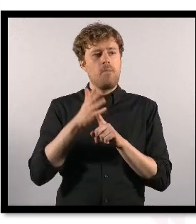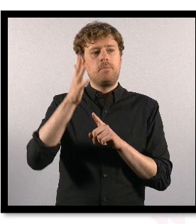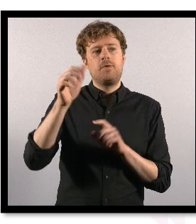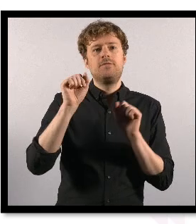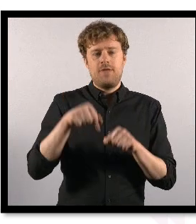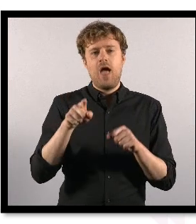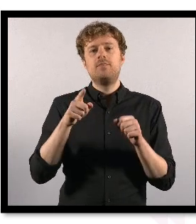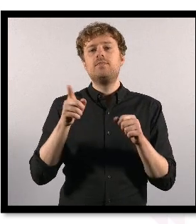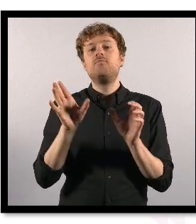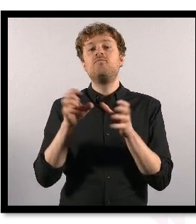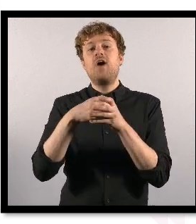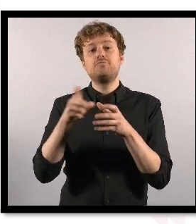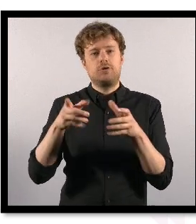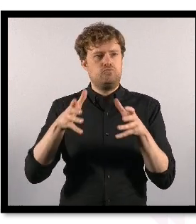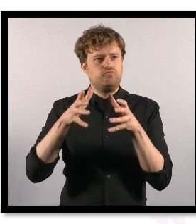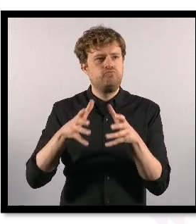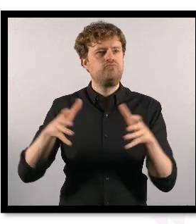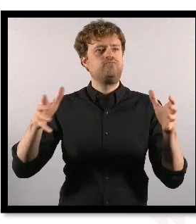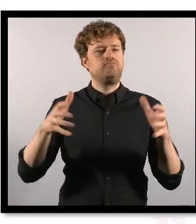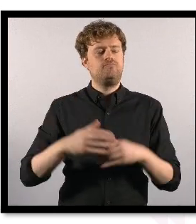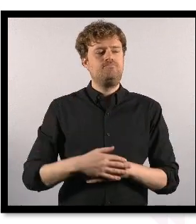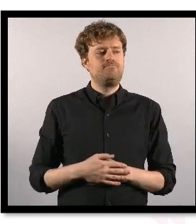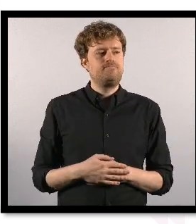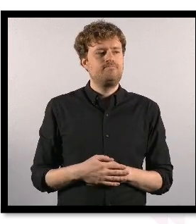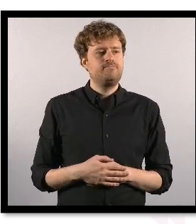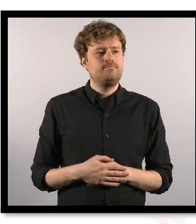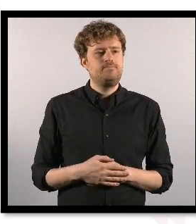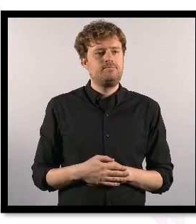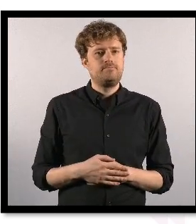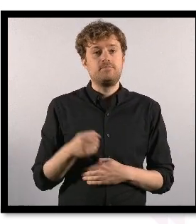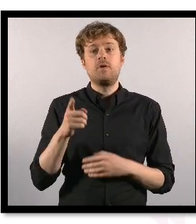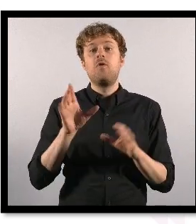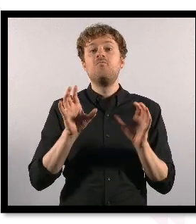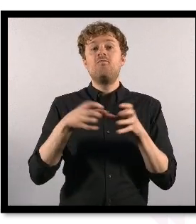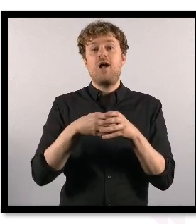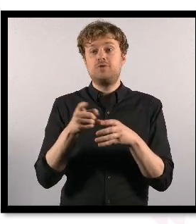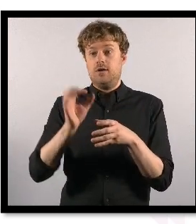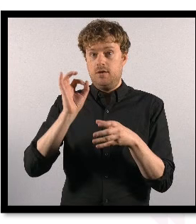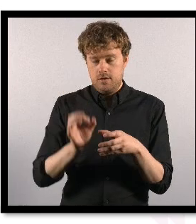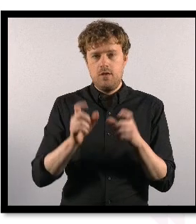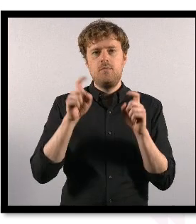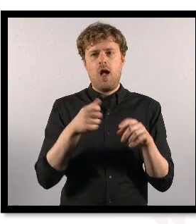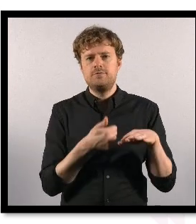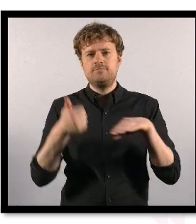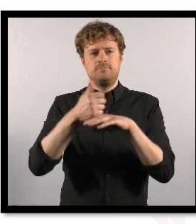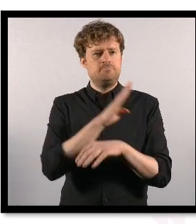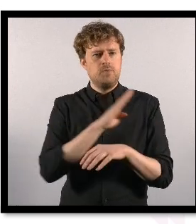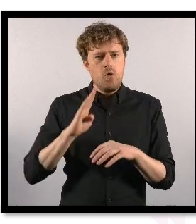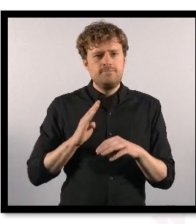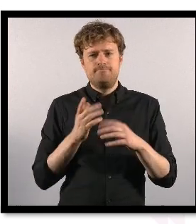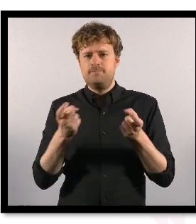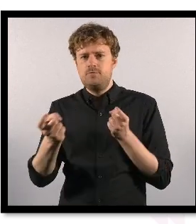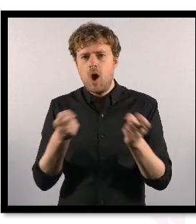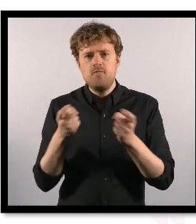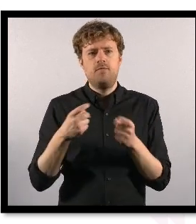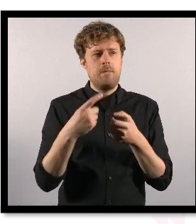ecosystem development gonna look like, as well as like the more pragmatic things of like intellectual property management. And this is when he introduced the foundation. I